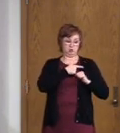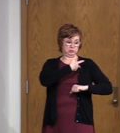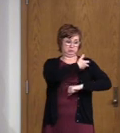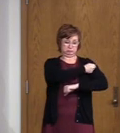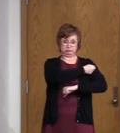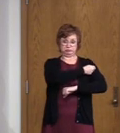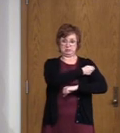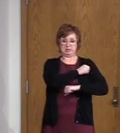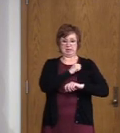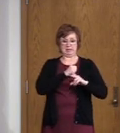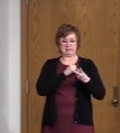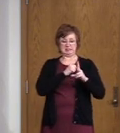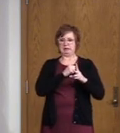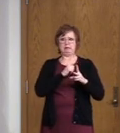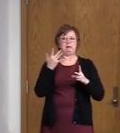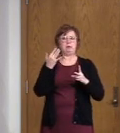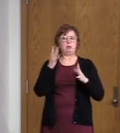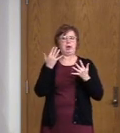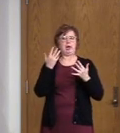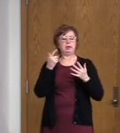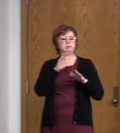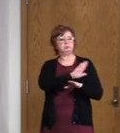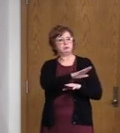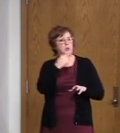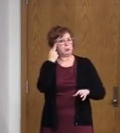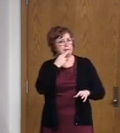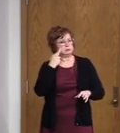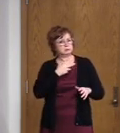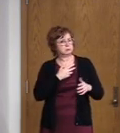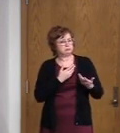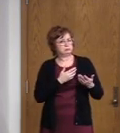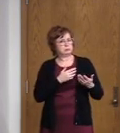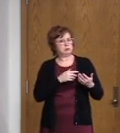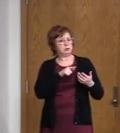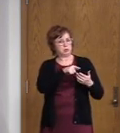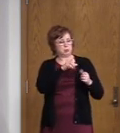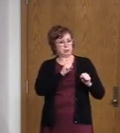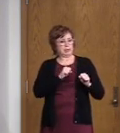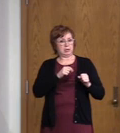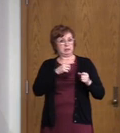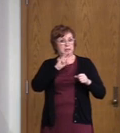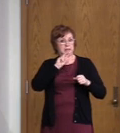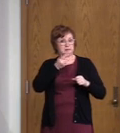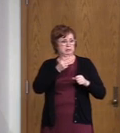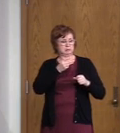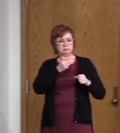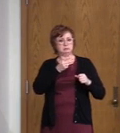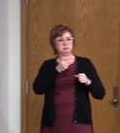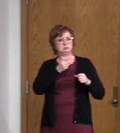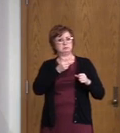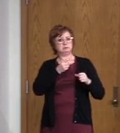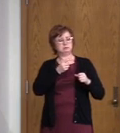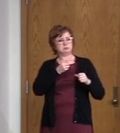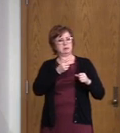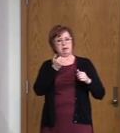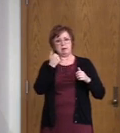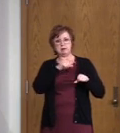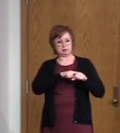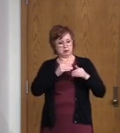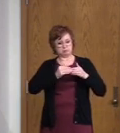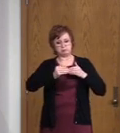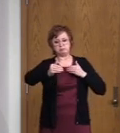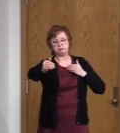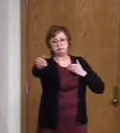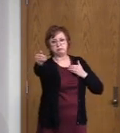whatever reason not to be vaccinated, you can always be booked in at any time through the immunization program to receive your vaccine. It's